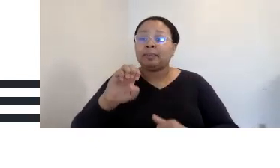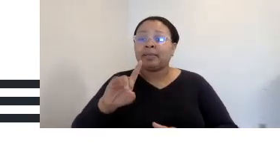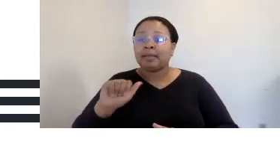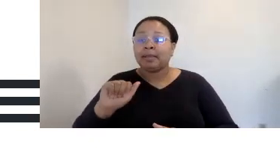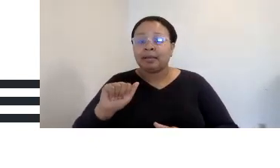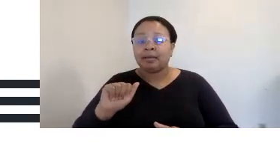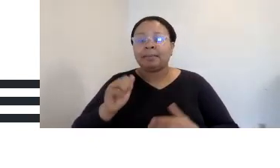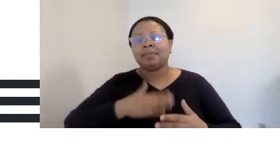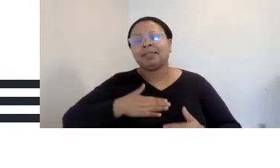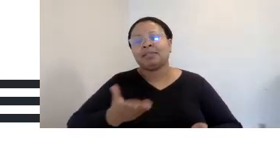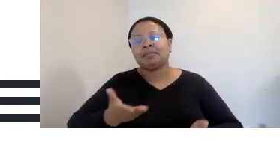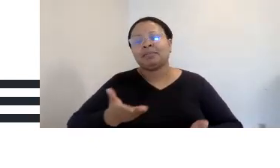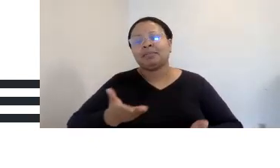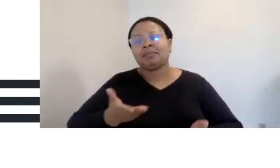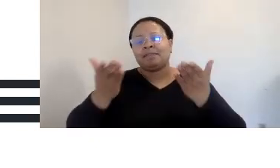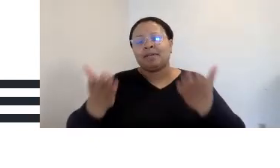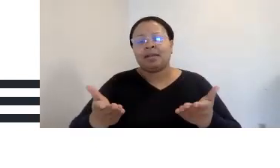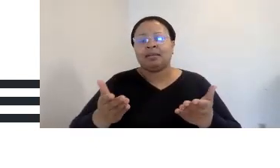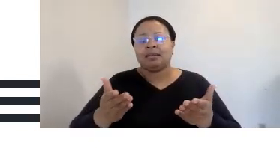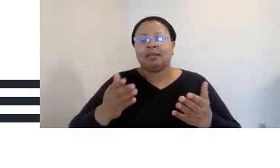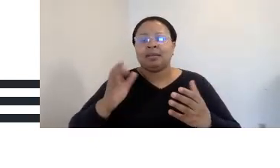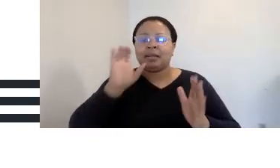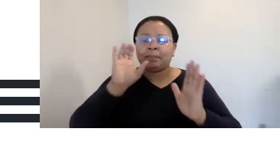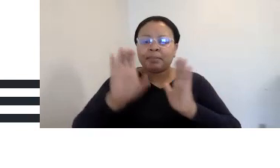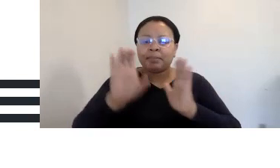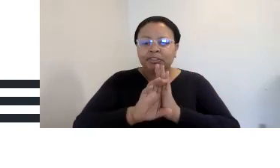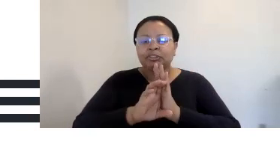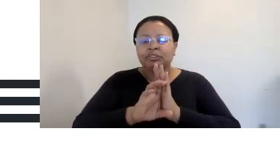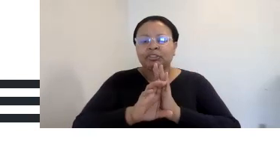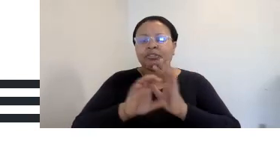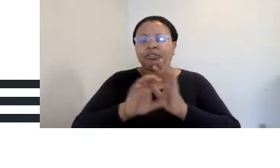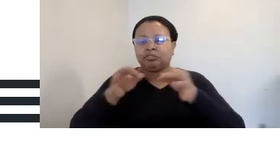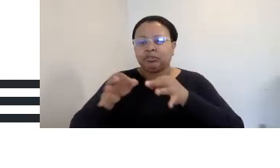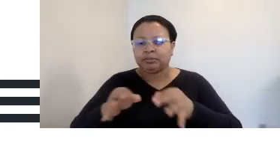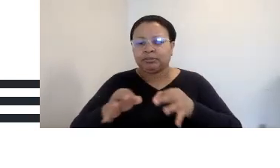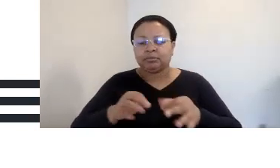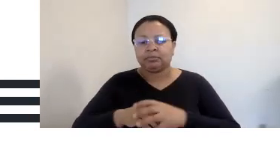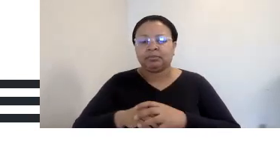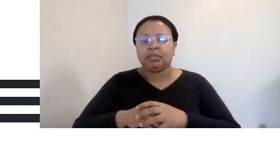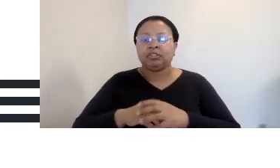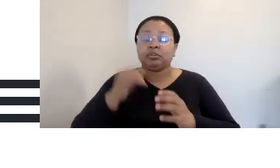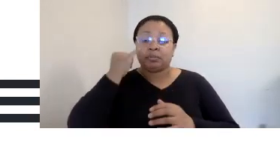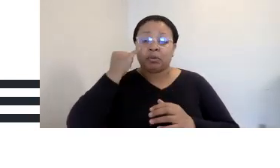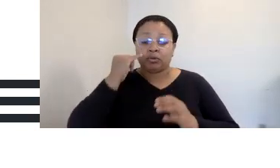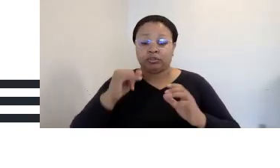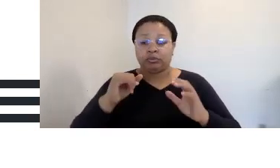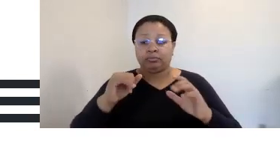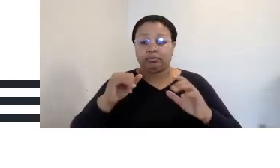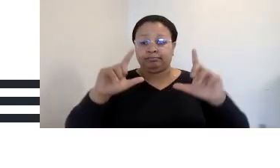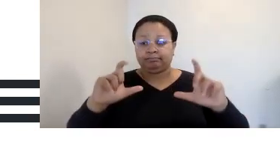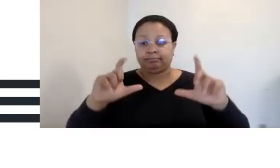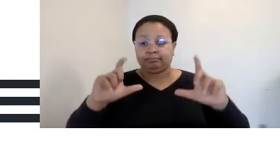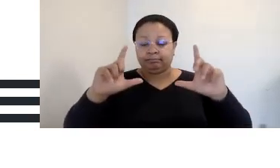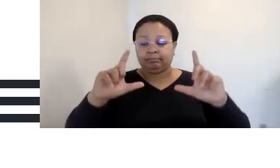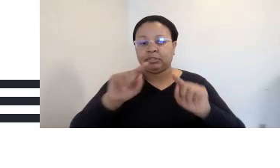alt text or alternative text. So if you take a screenshot of